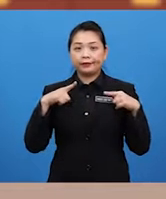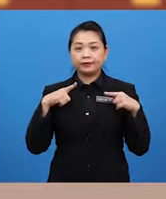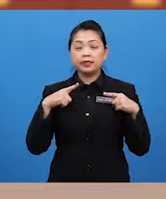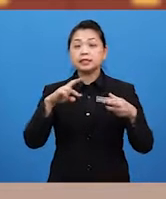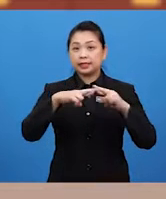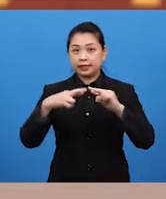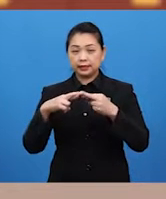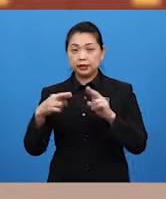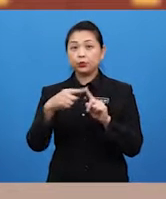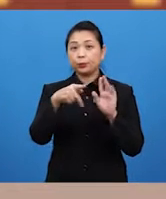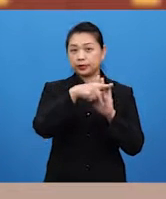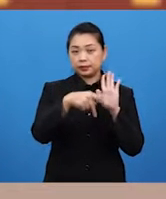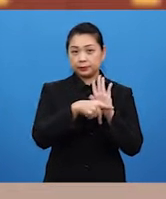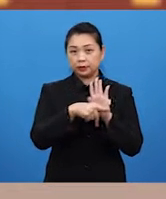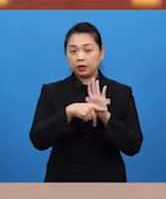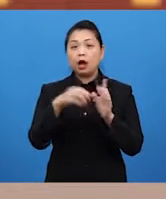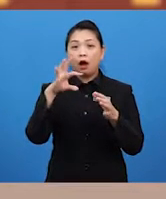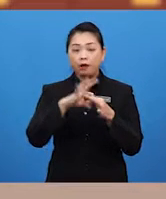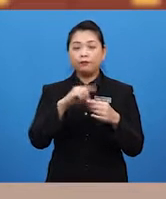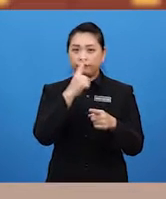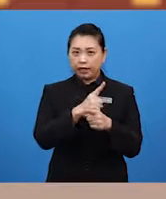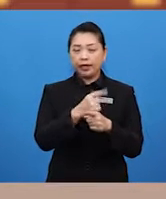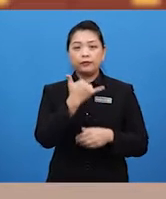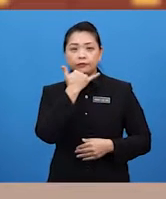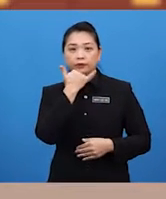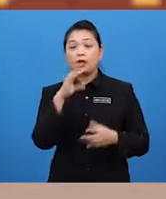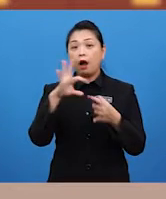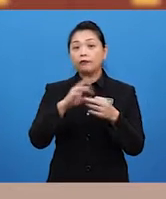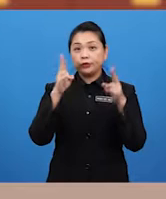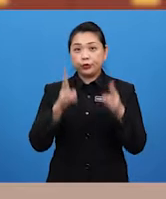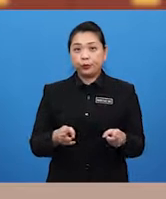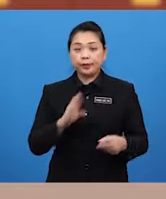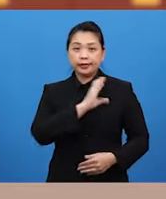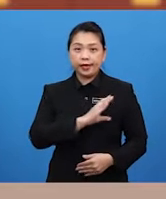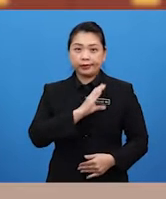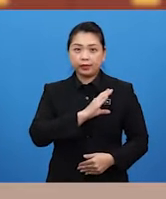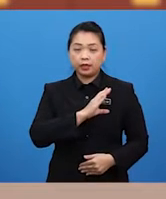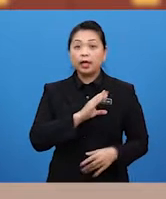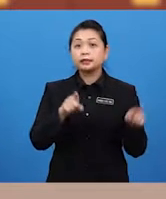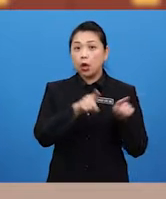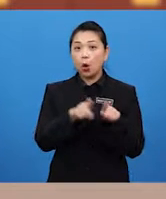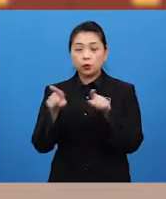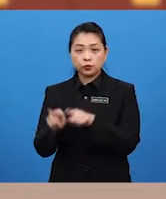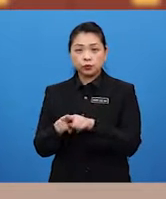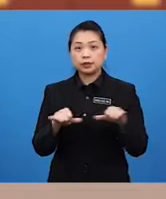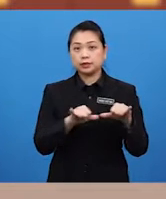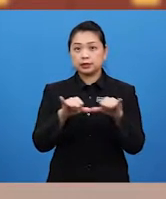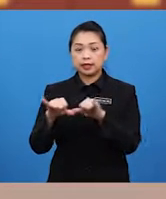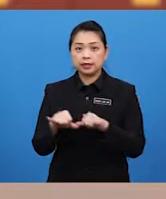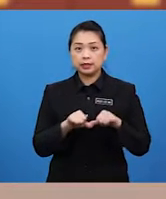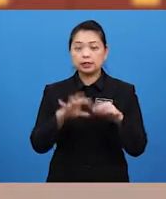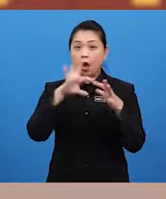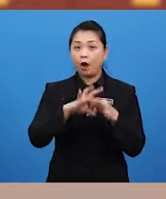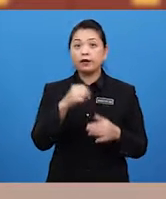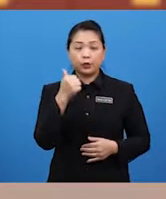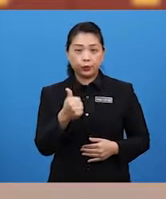the principles of right and wrong of a human character. It is also the standards of good